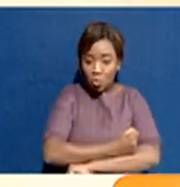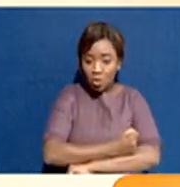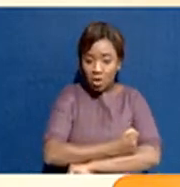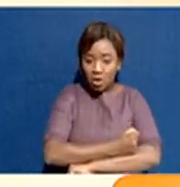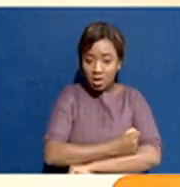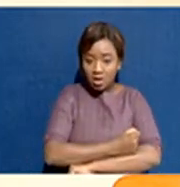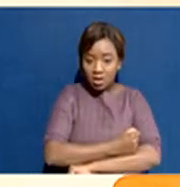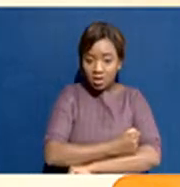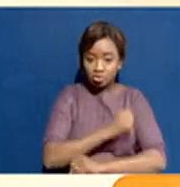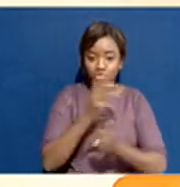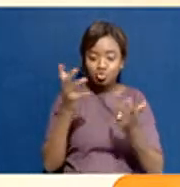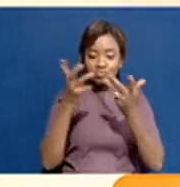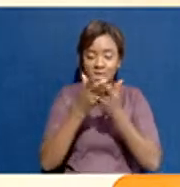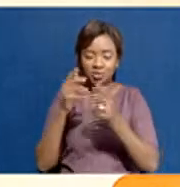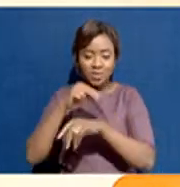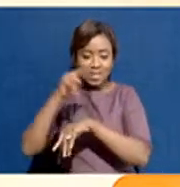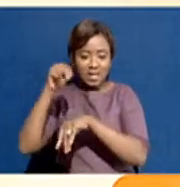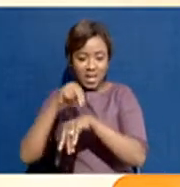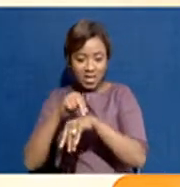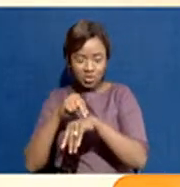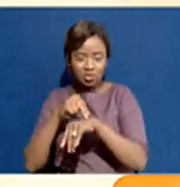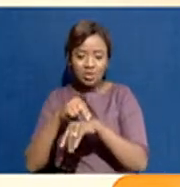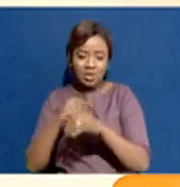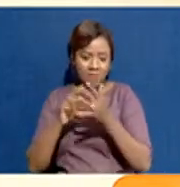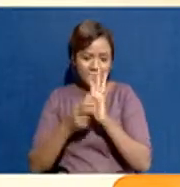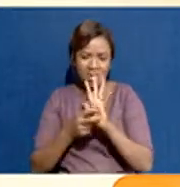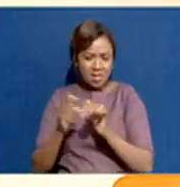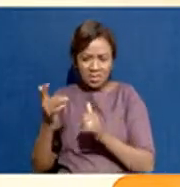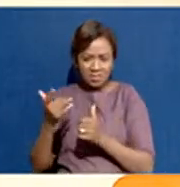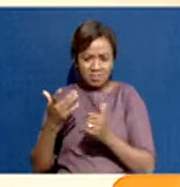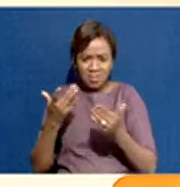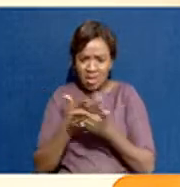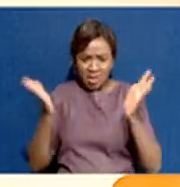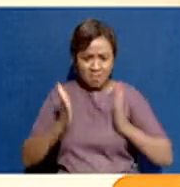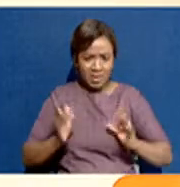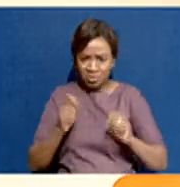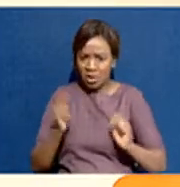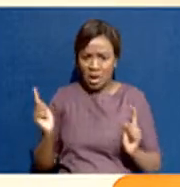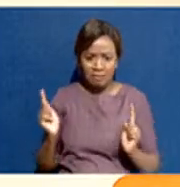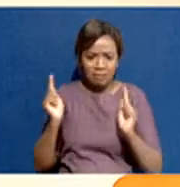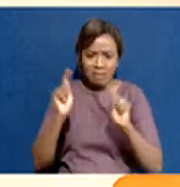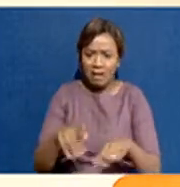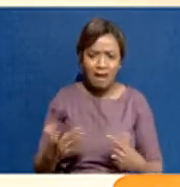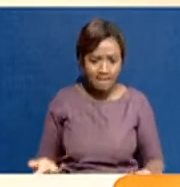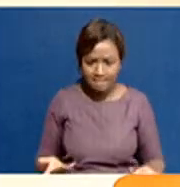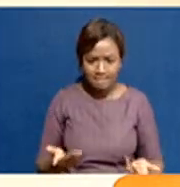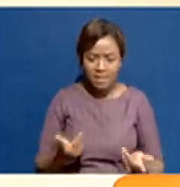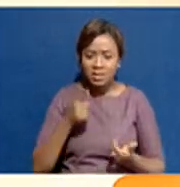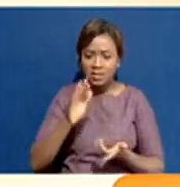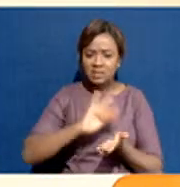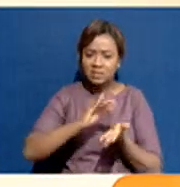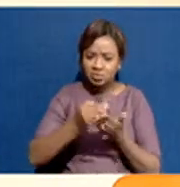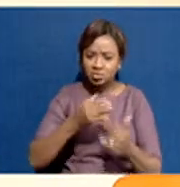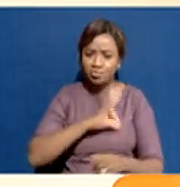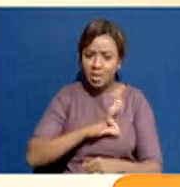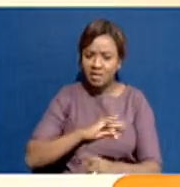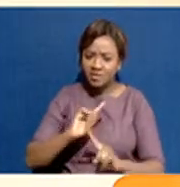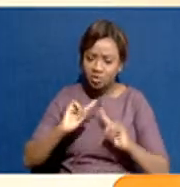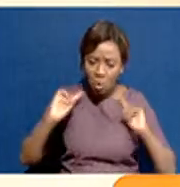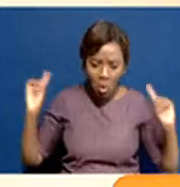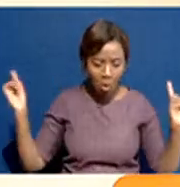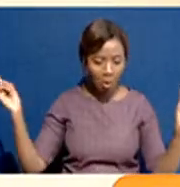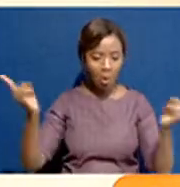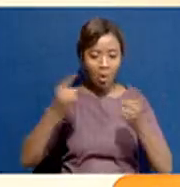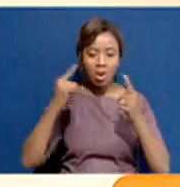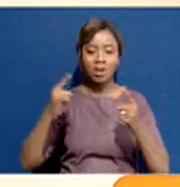name national, remain national, which means they are a resource for the benefit of